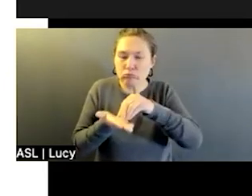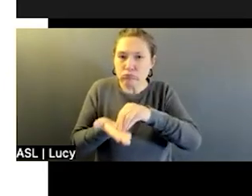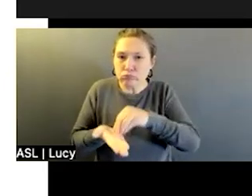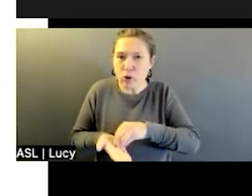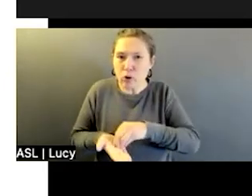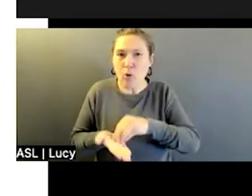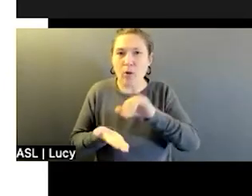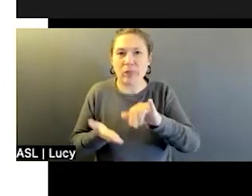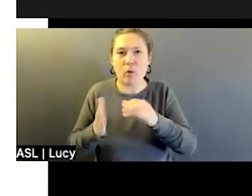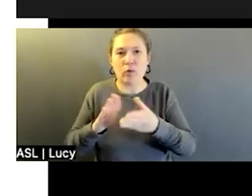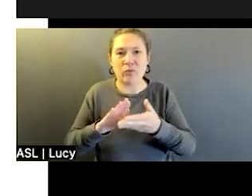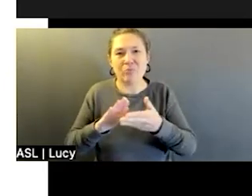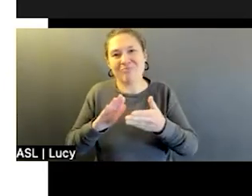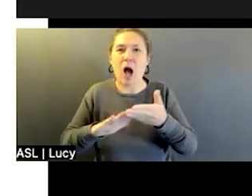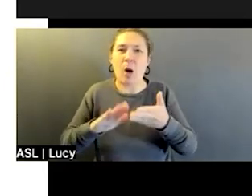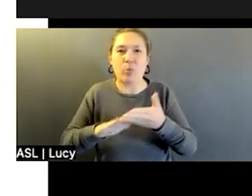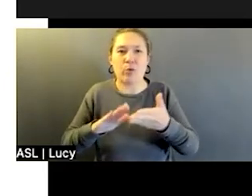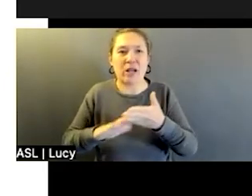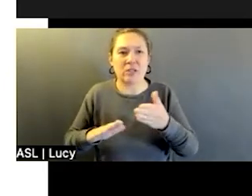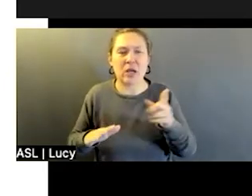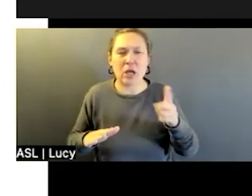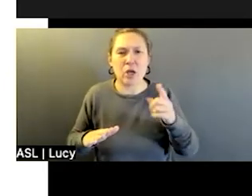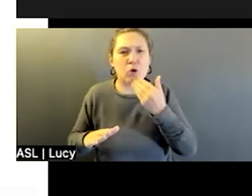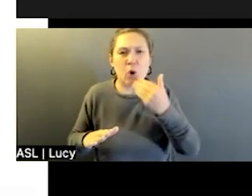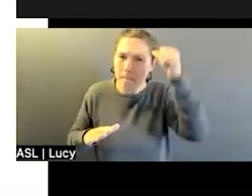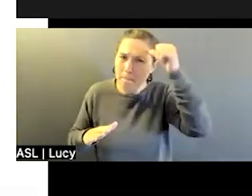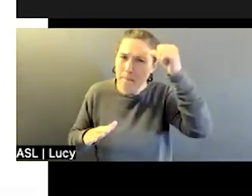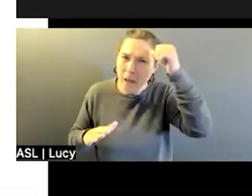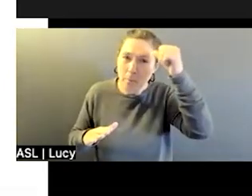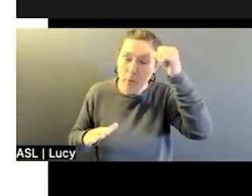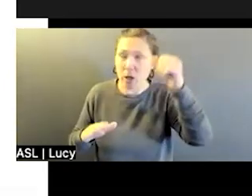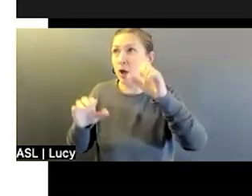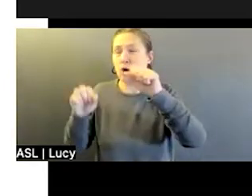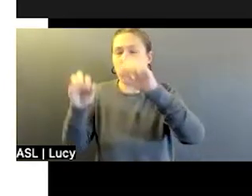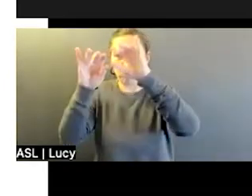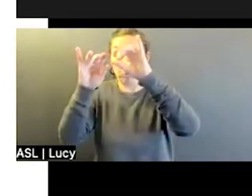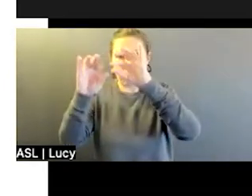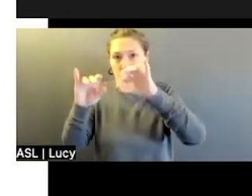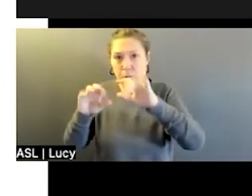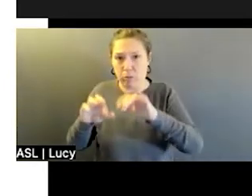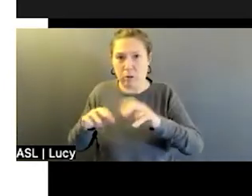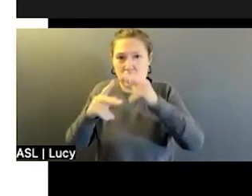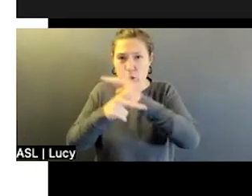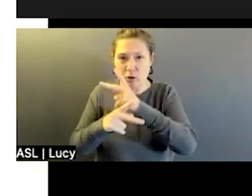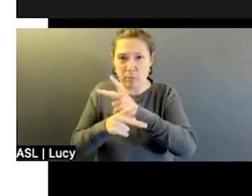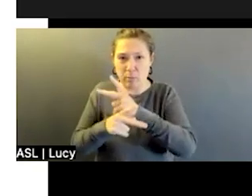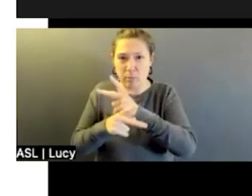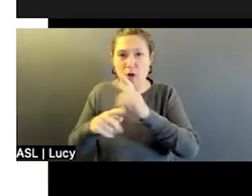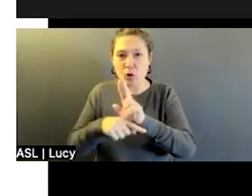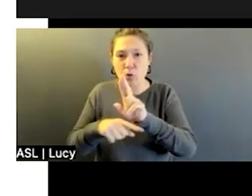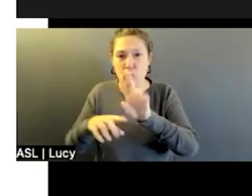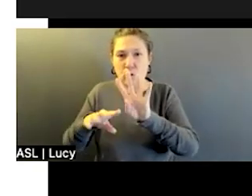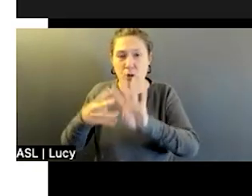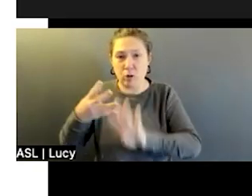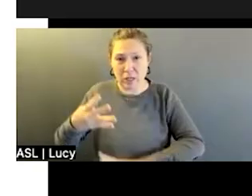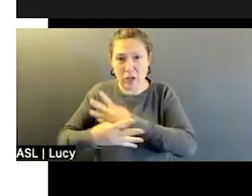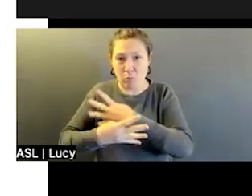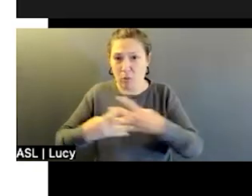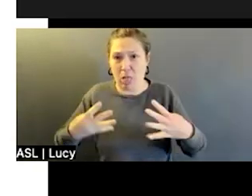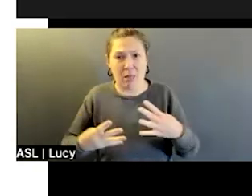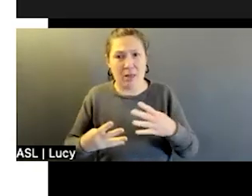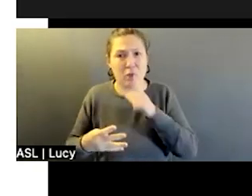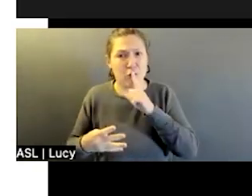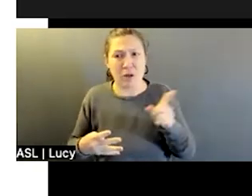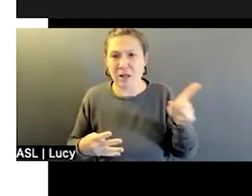the sources we have, we know that he could stop computing on this table and restart with no falterings, doubt, or mistake